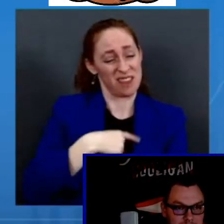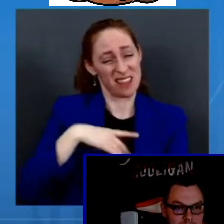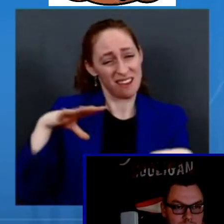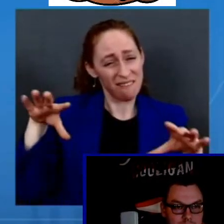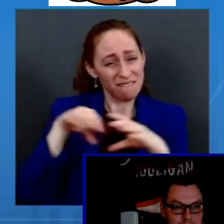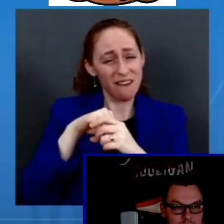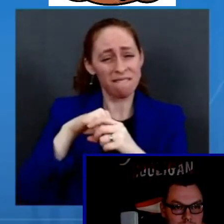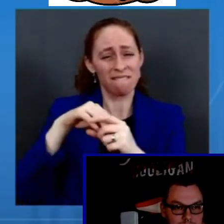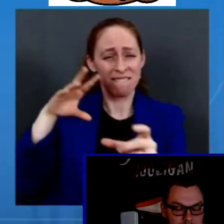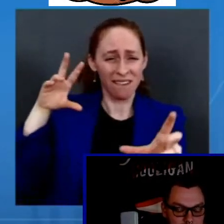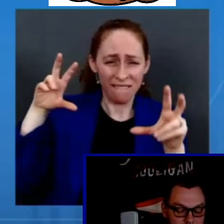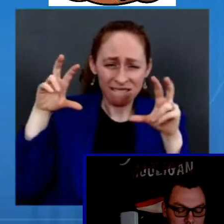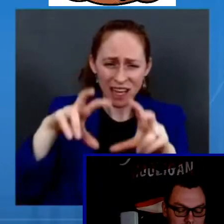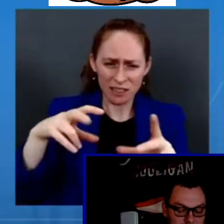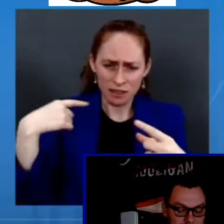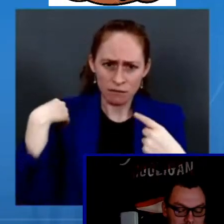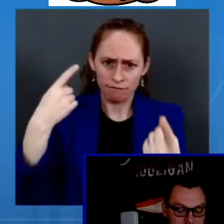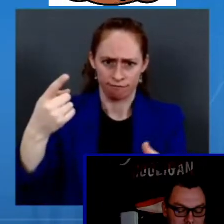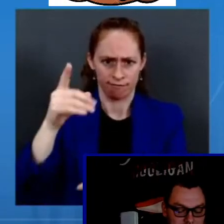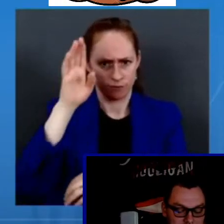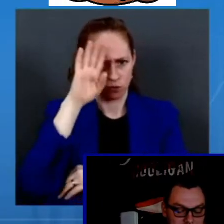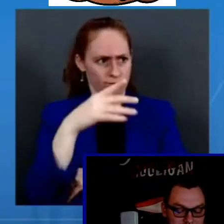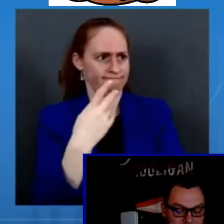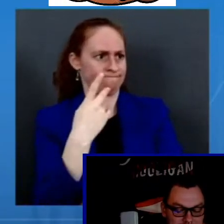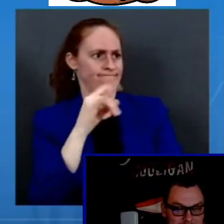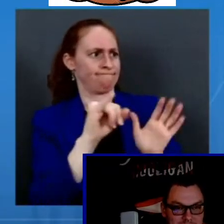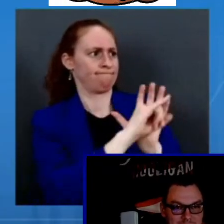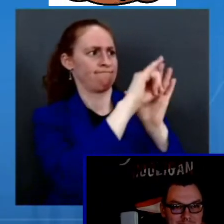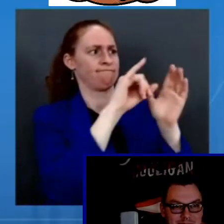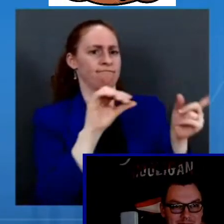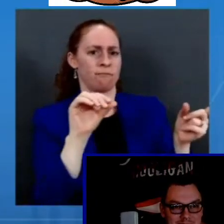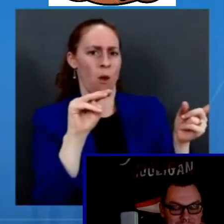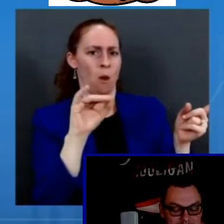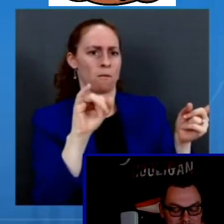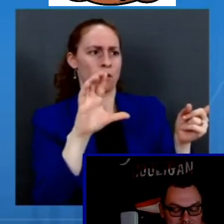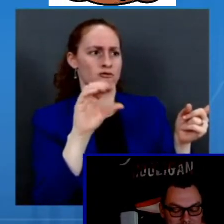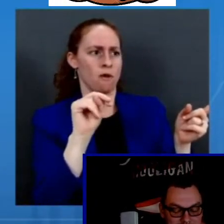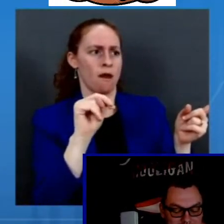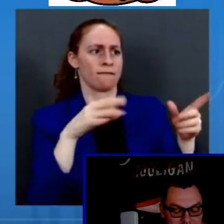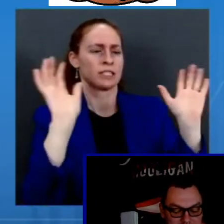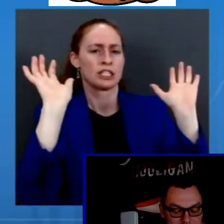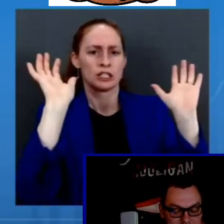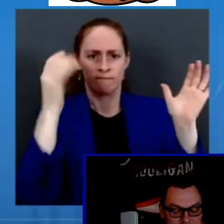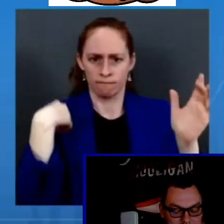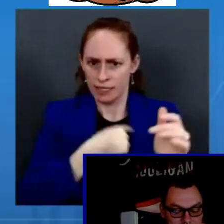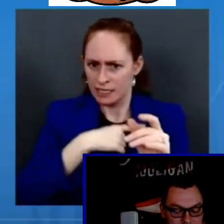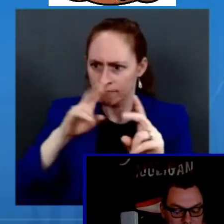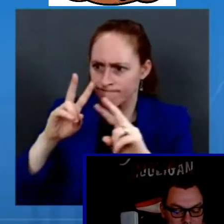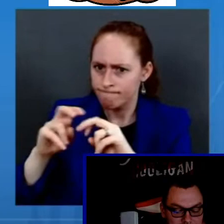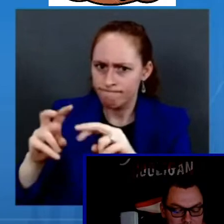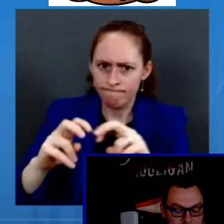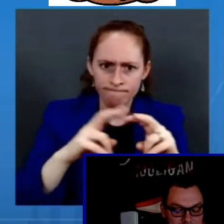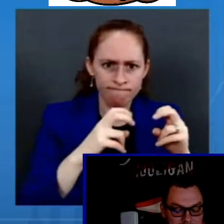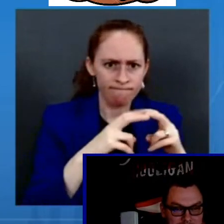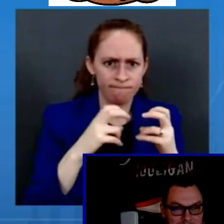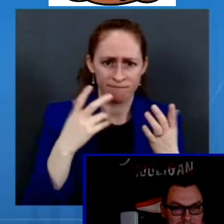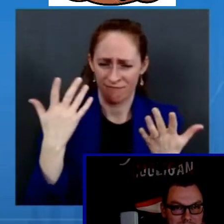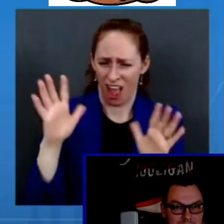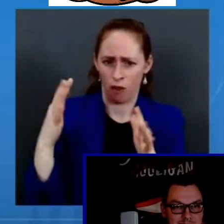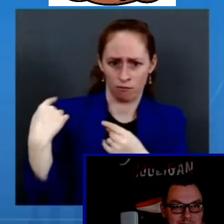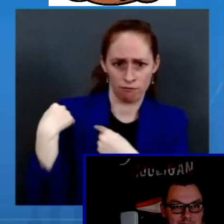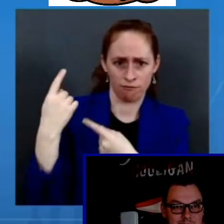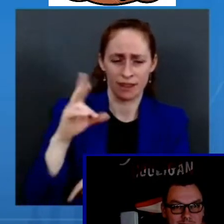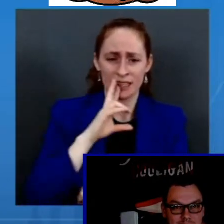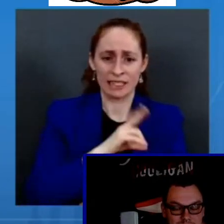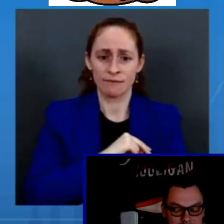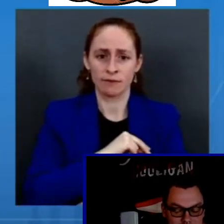All of us spent the entire Thanksgiving weekend getting enough information to be able to respond in